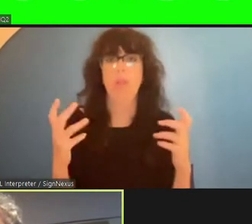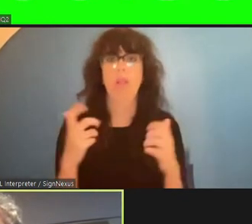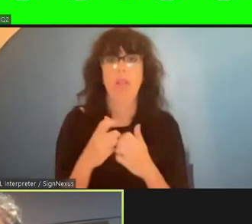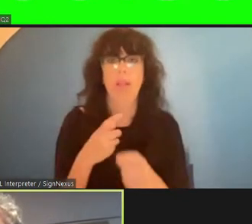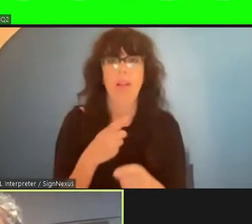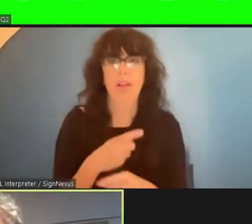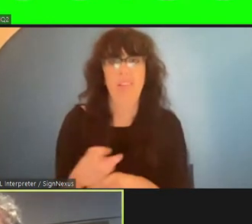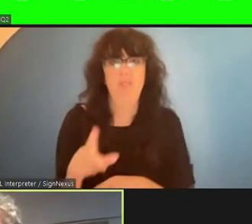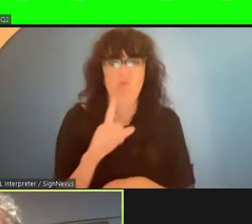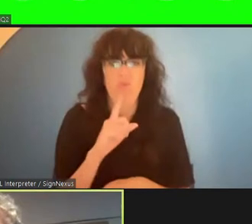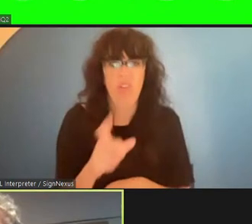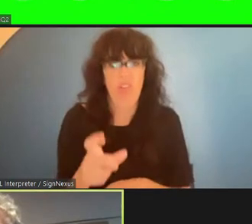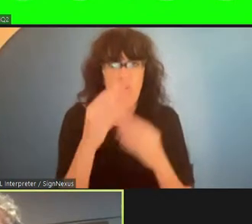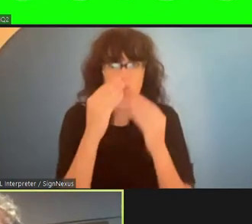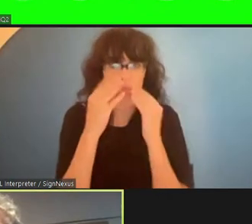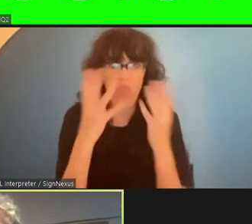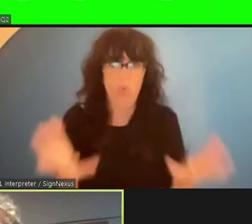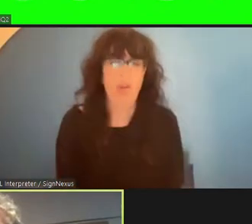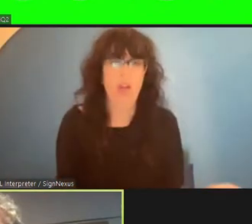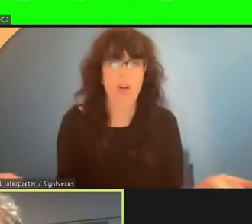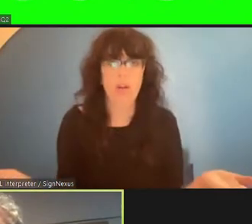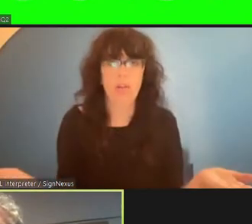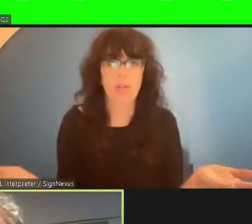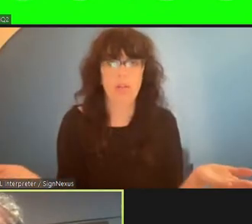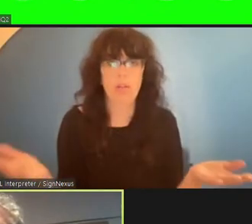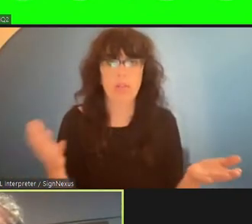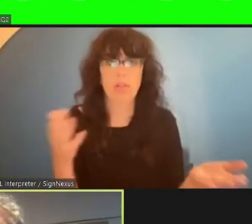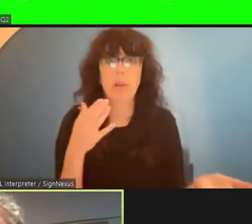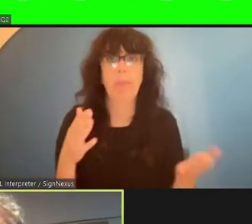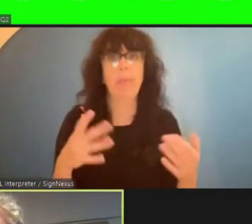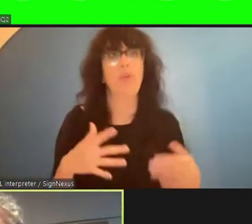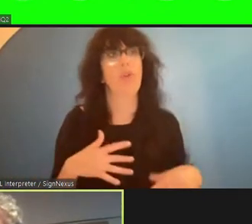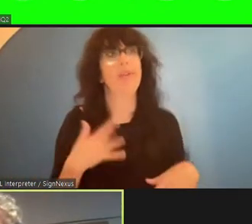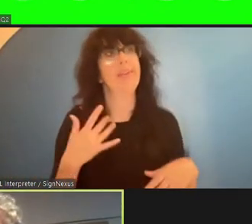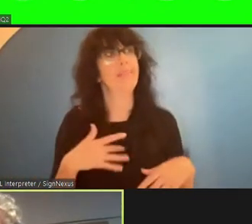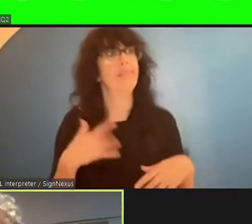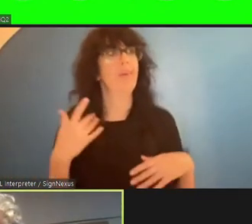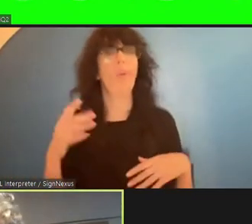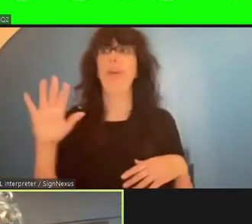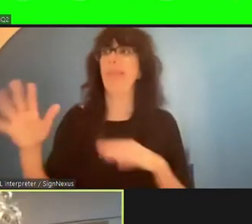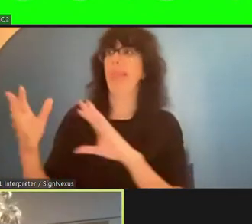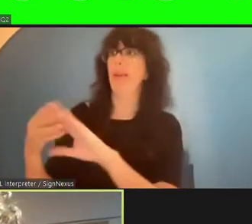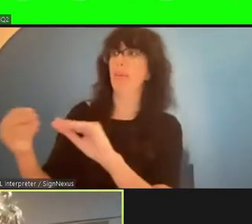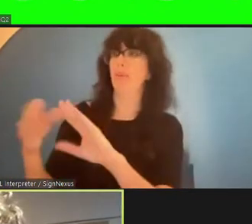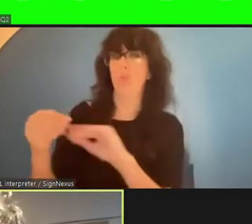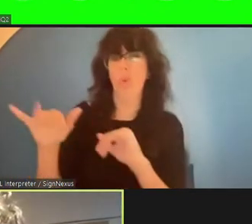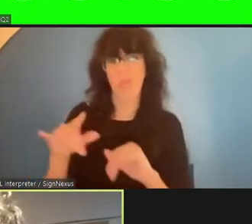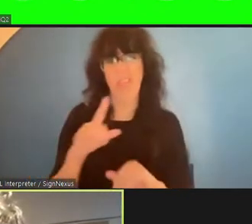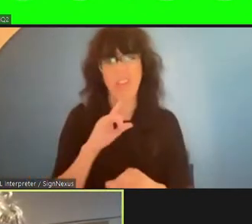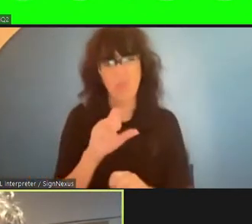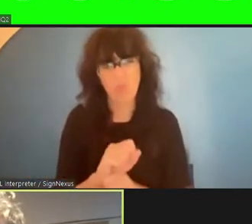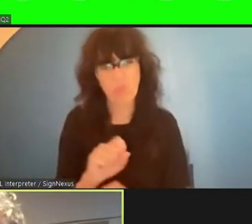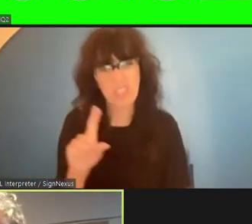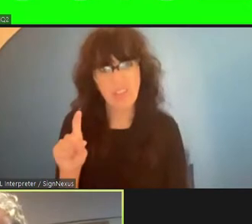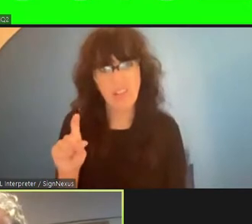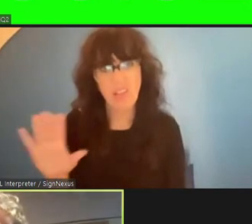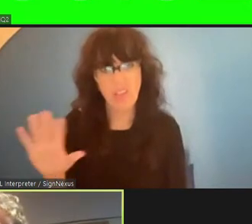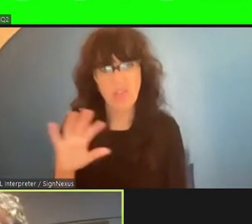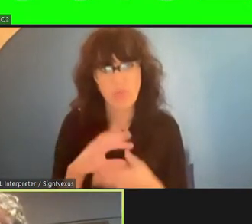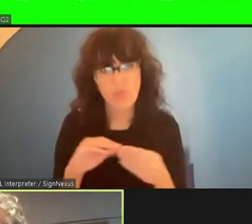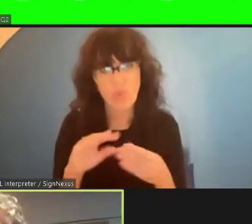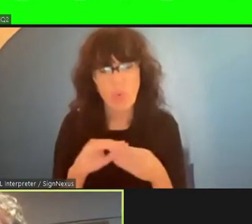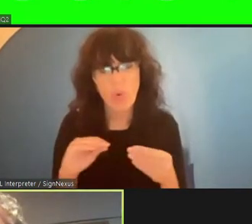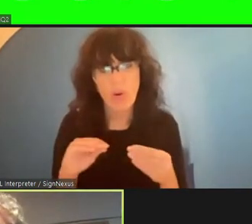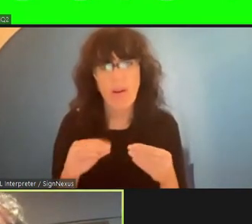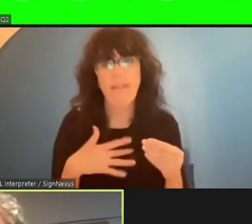just don't care it might be anecdotal to you but it's real and uh and i think there are other ways to